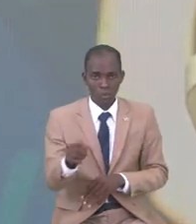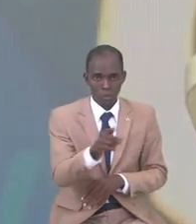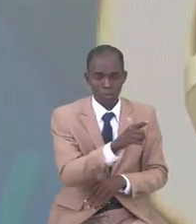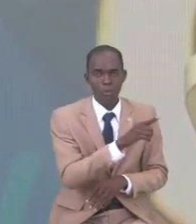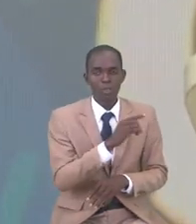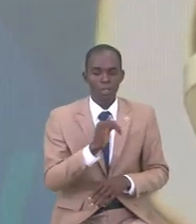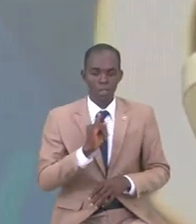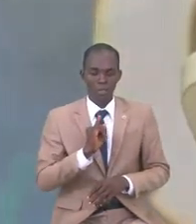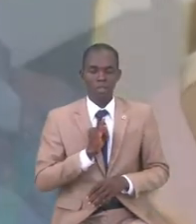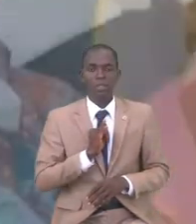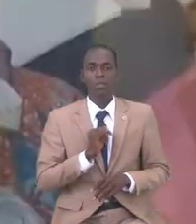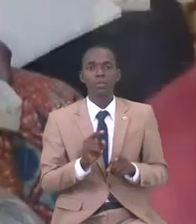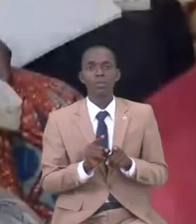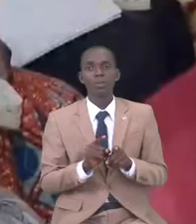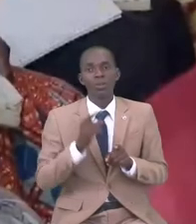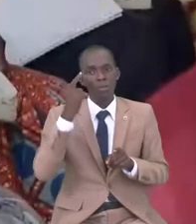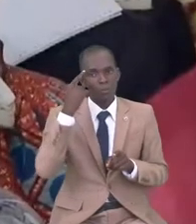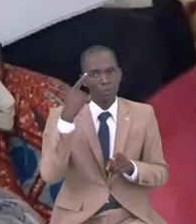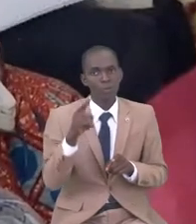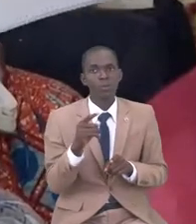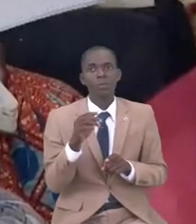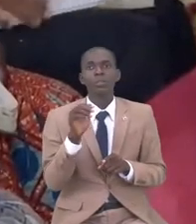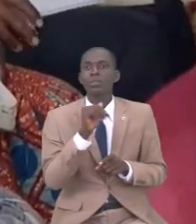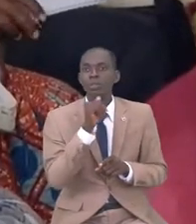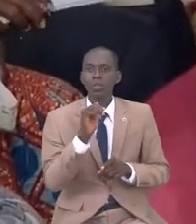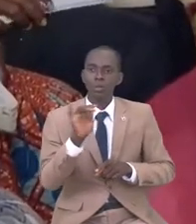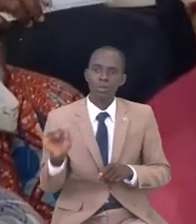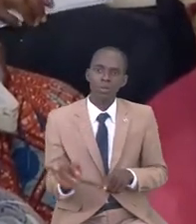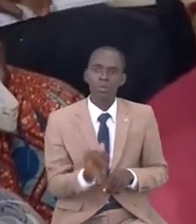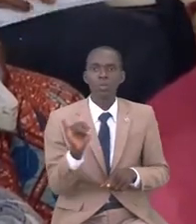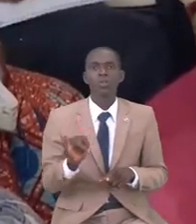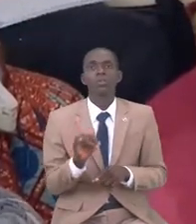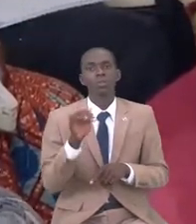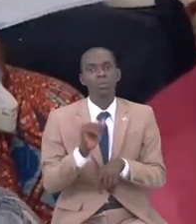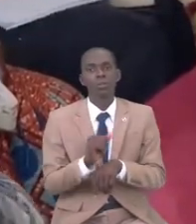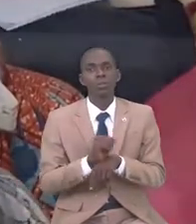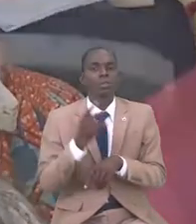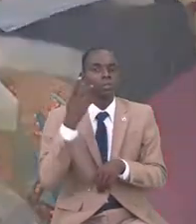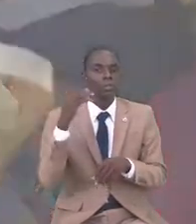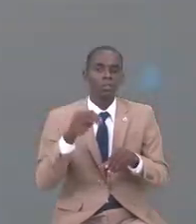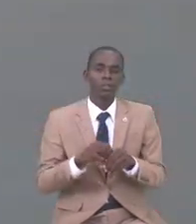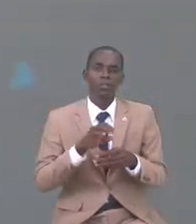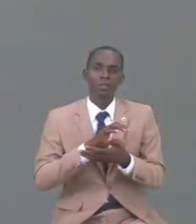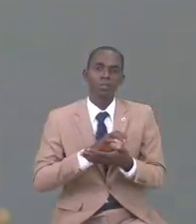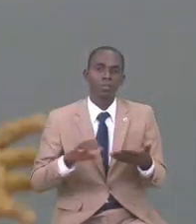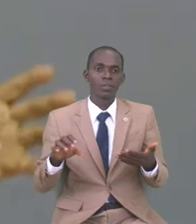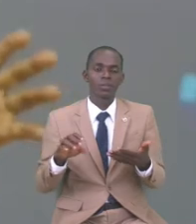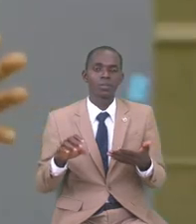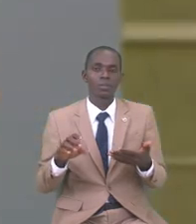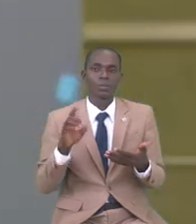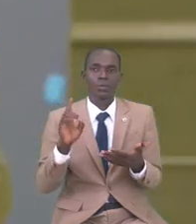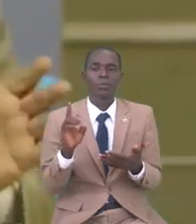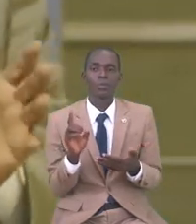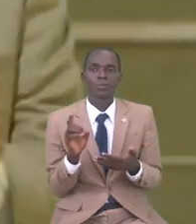and I for an uncommon task. Look at verse 1 of